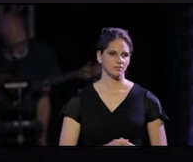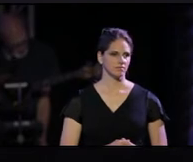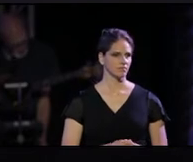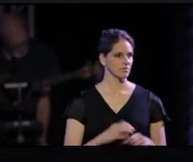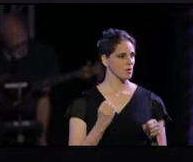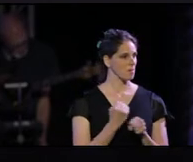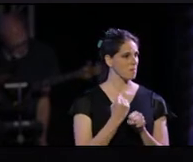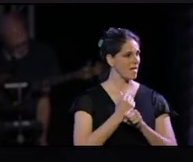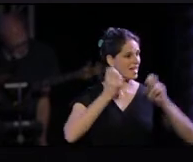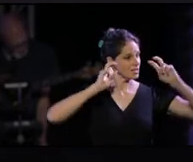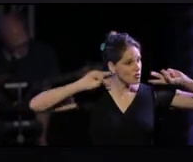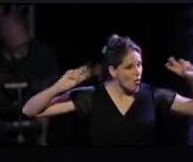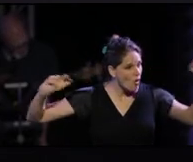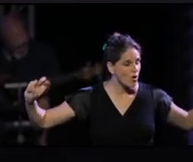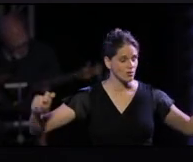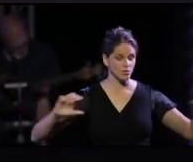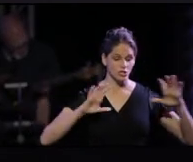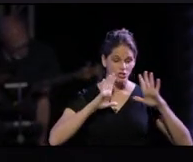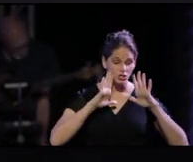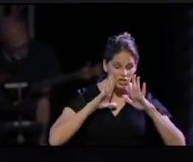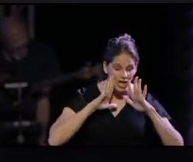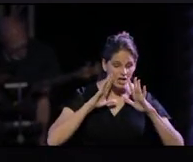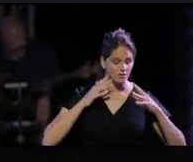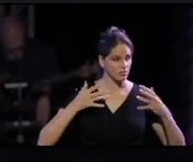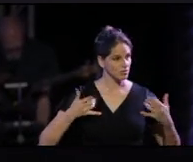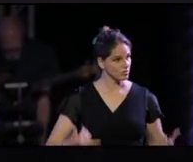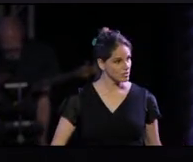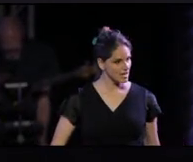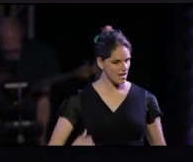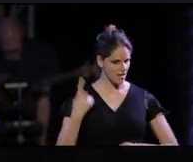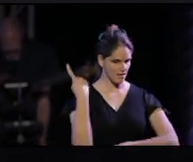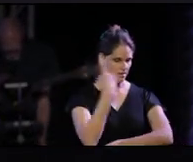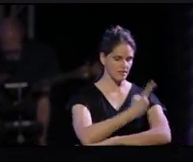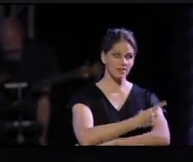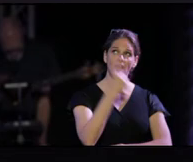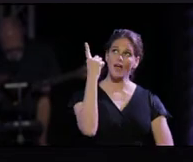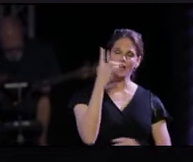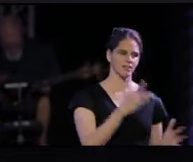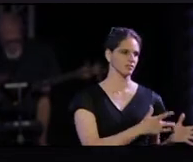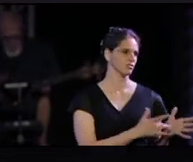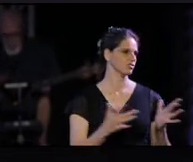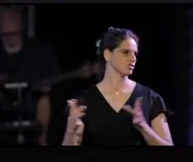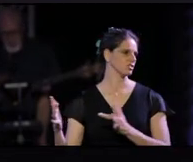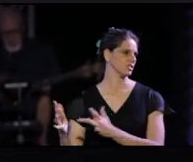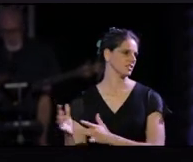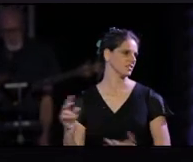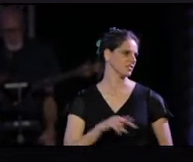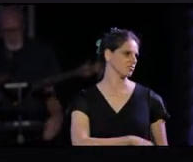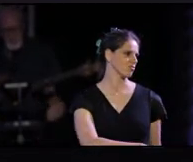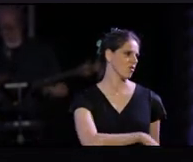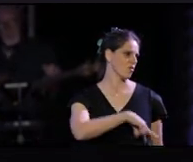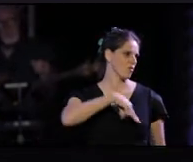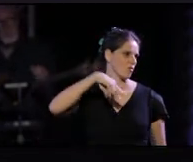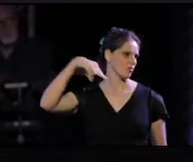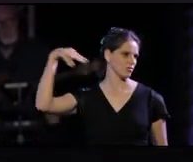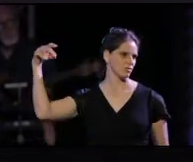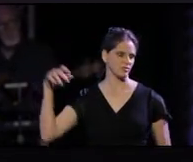noise. We're going to shout. This is the day that Jesus rose for us. One, two.